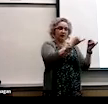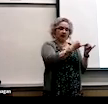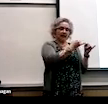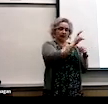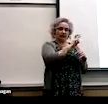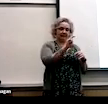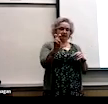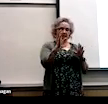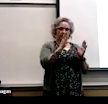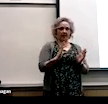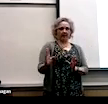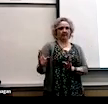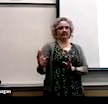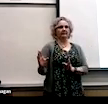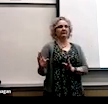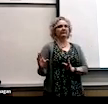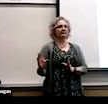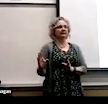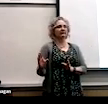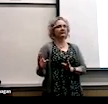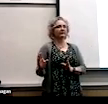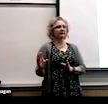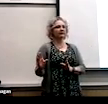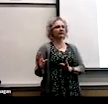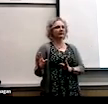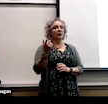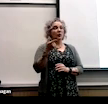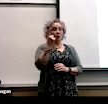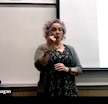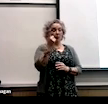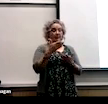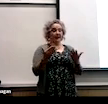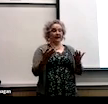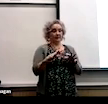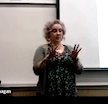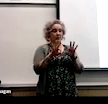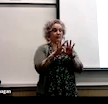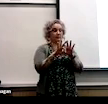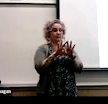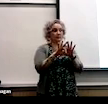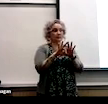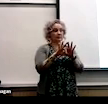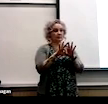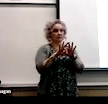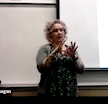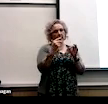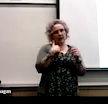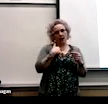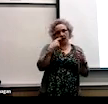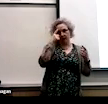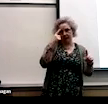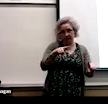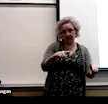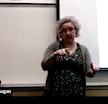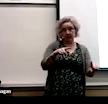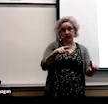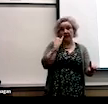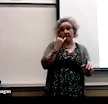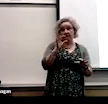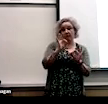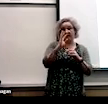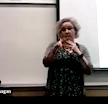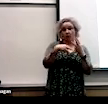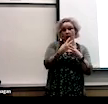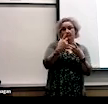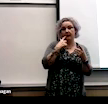CPS guidelines. One of the things that they feel is very important, and I couldn't agree more, in a perfect world, this would actually exist, is